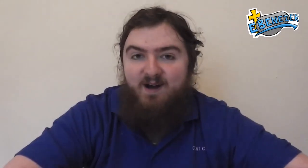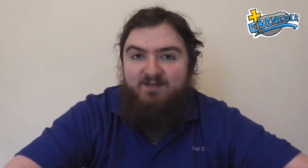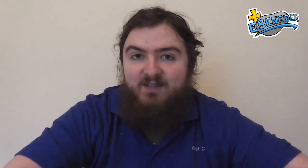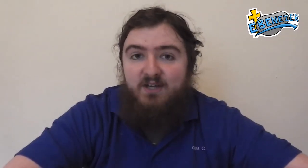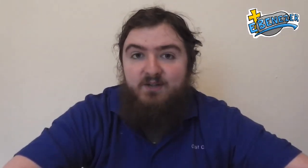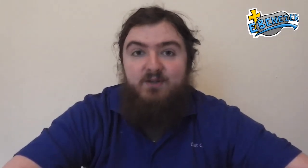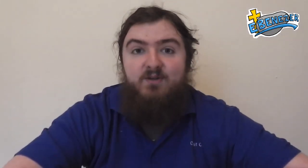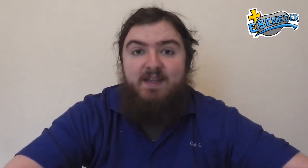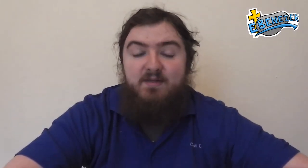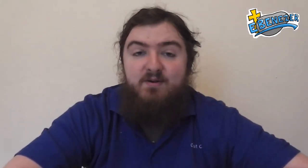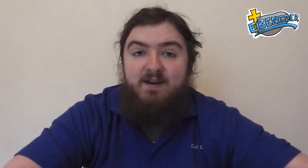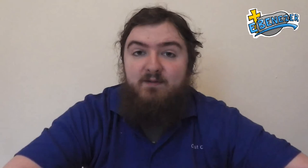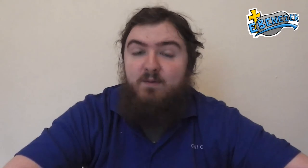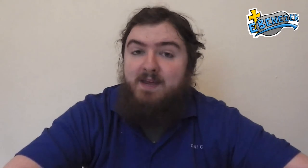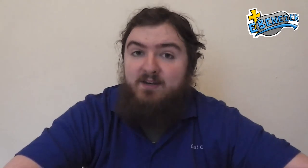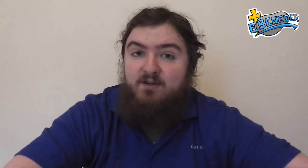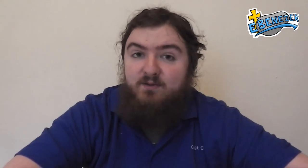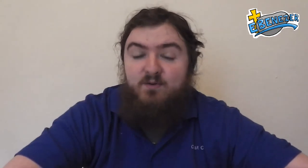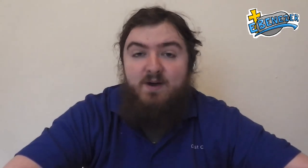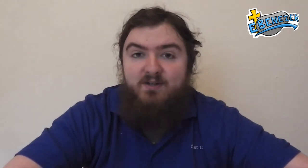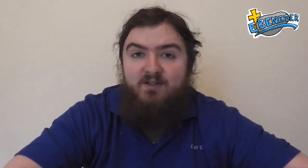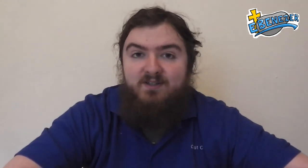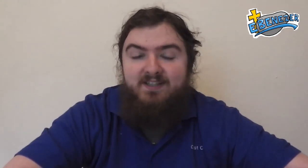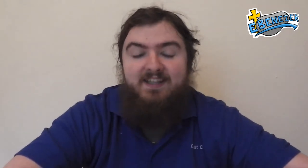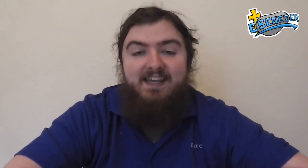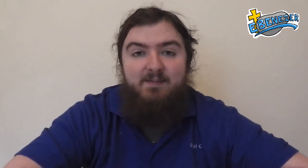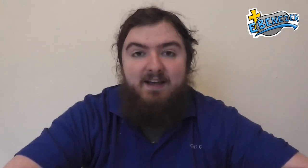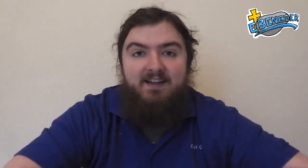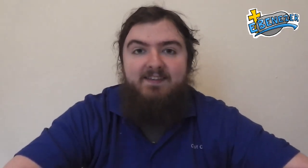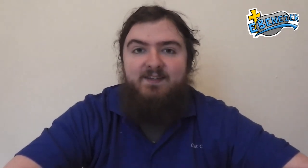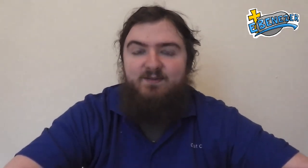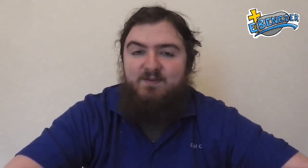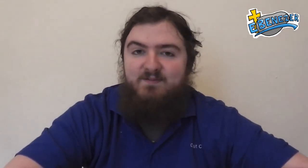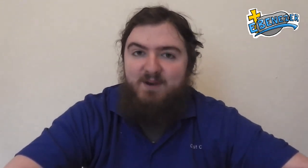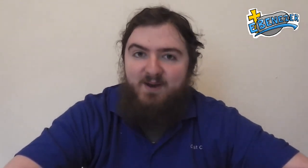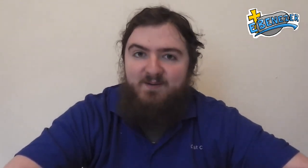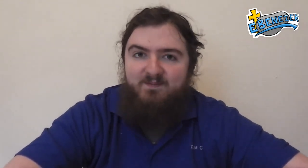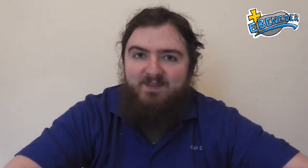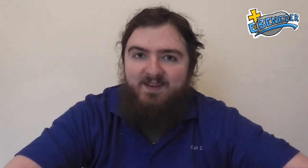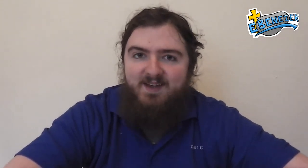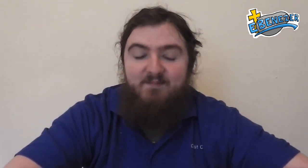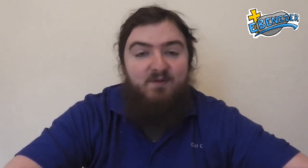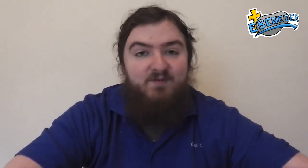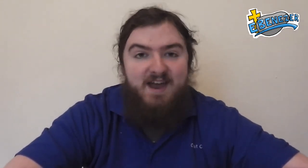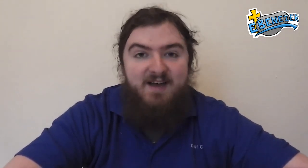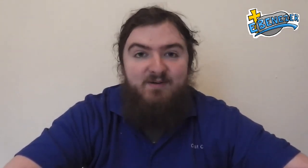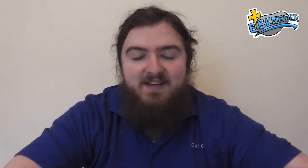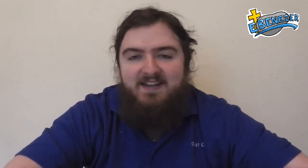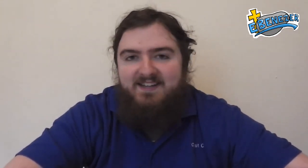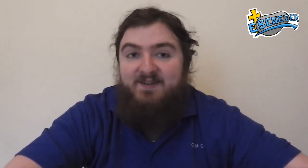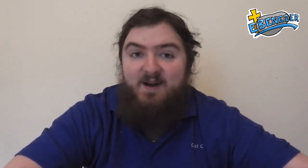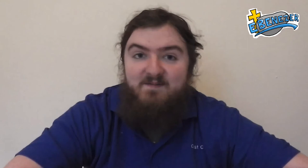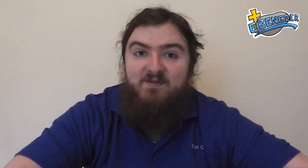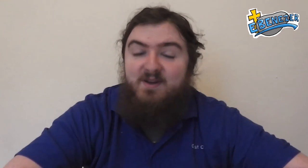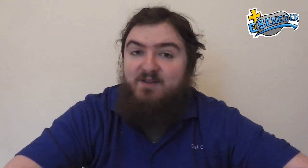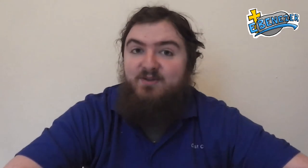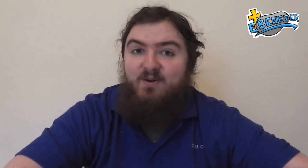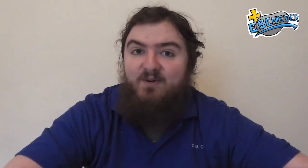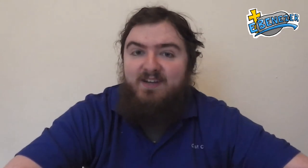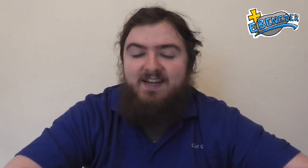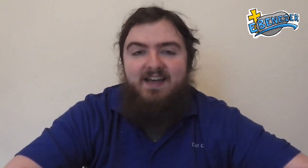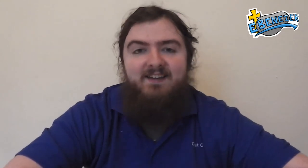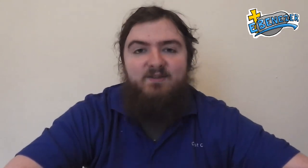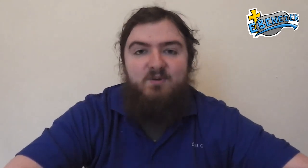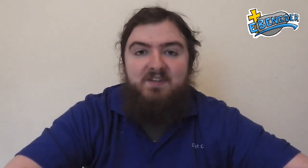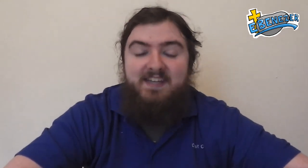great craft. Do send through any of your pictures or questions to the email in the description below. But for now, it's time for another